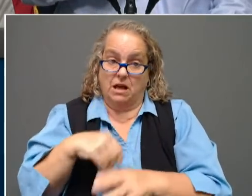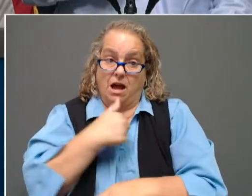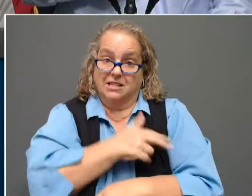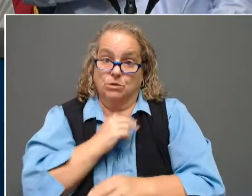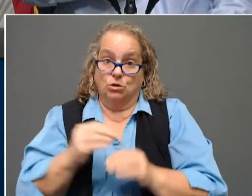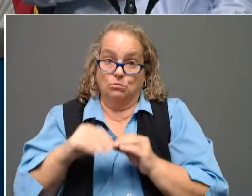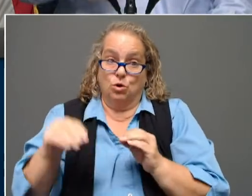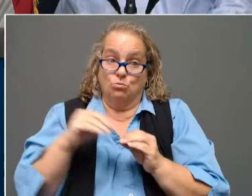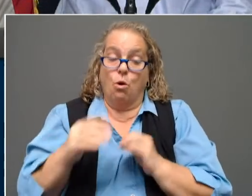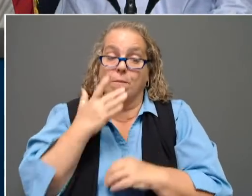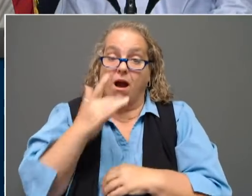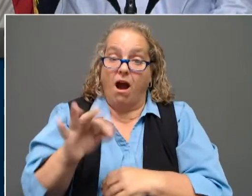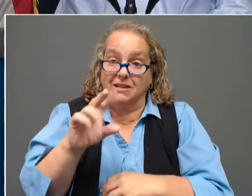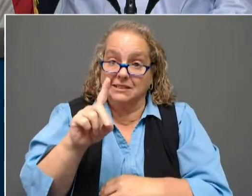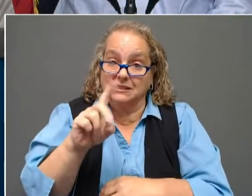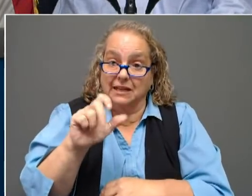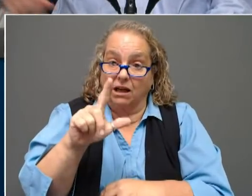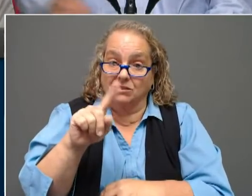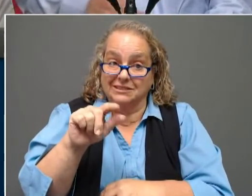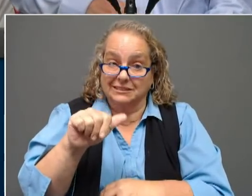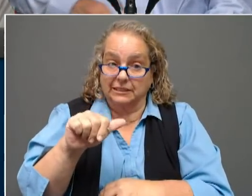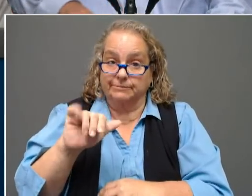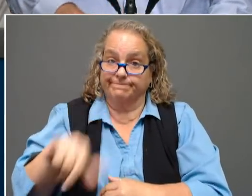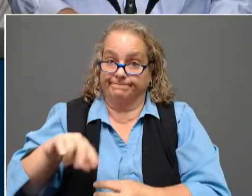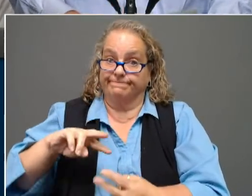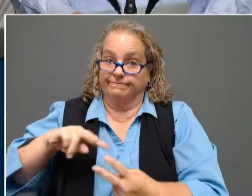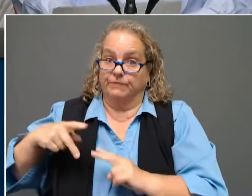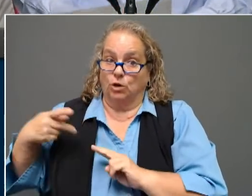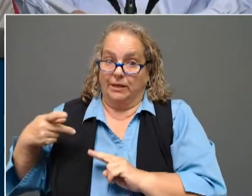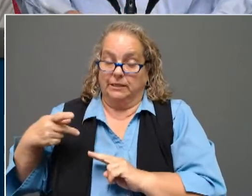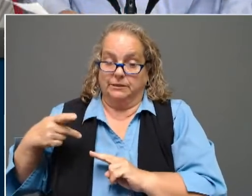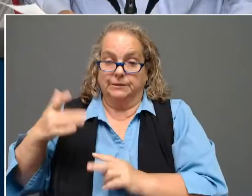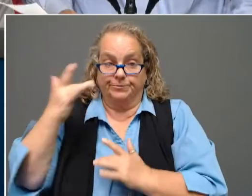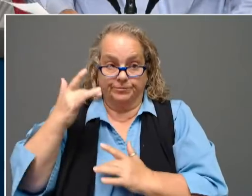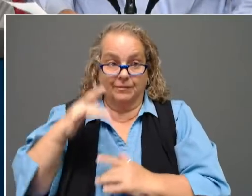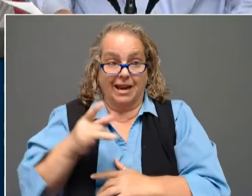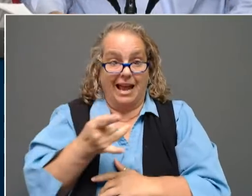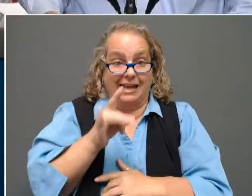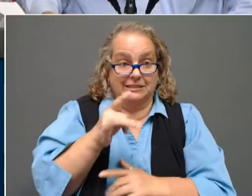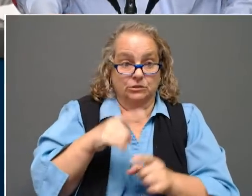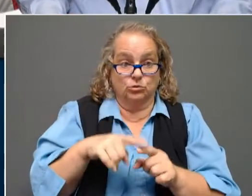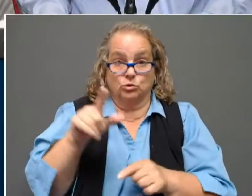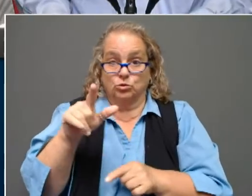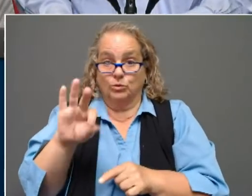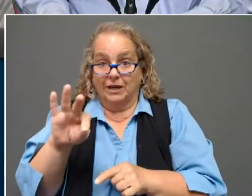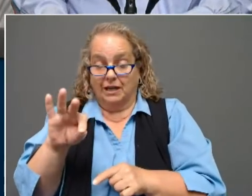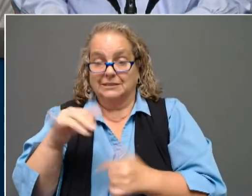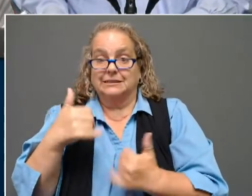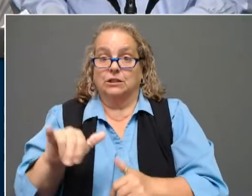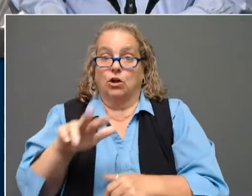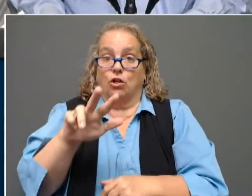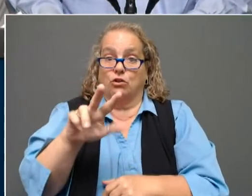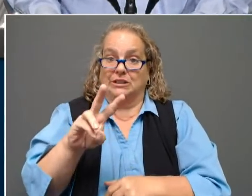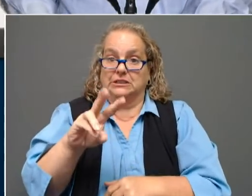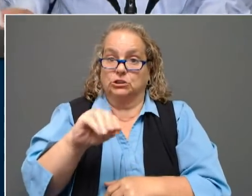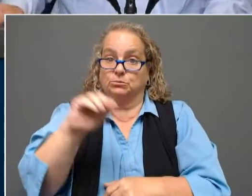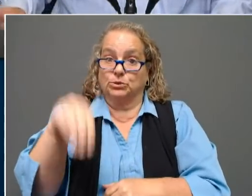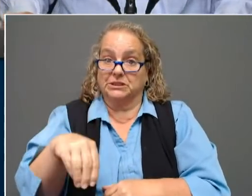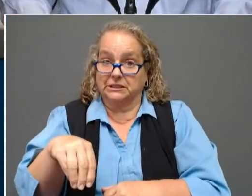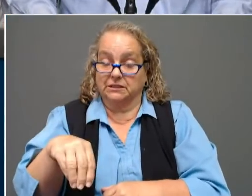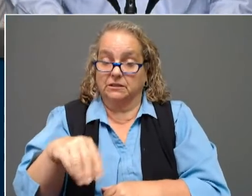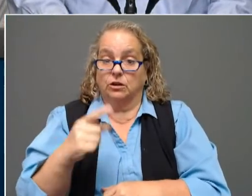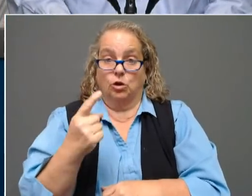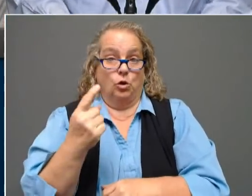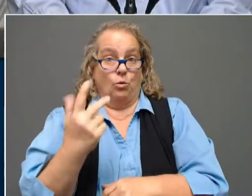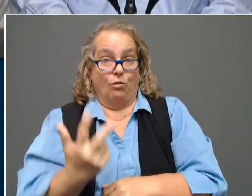the Delta variant. 18 to 29, still at 36%, just over a third,